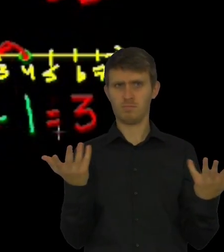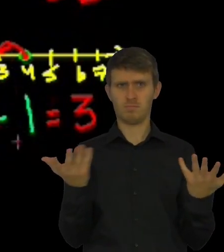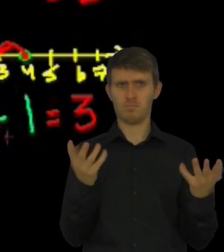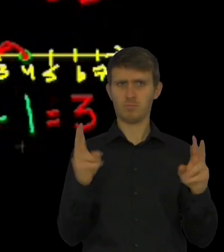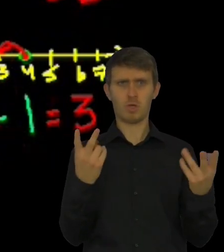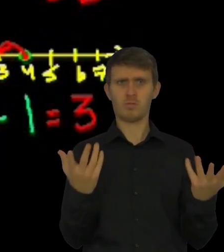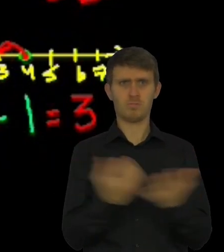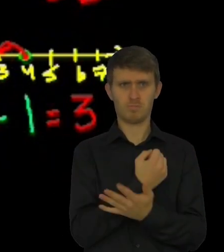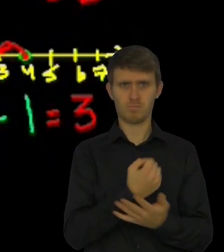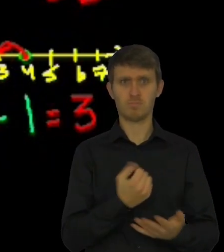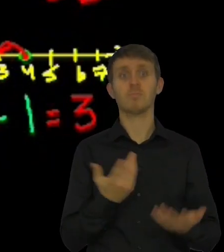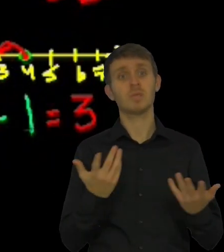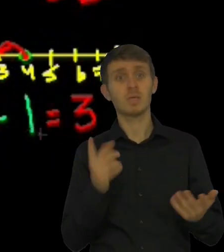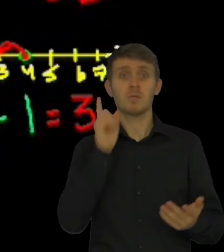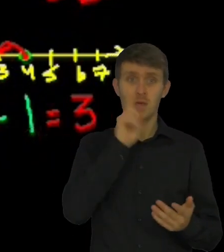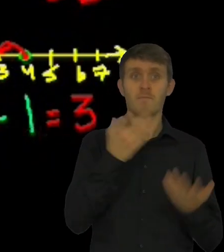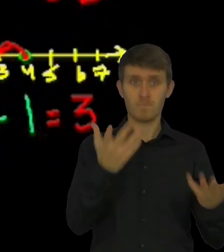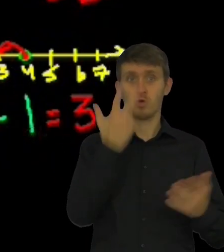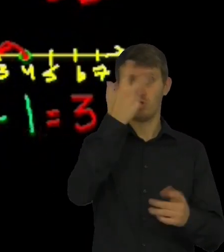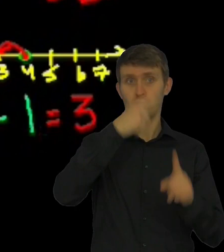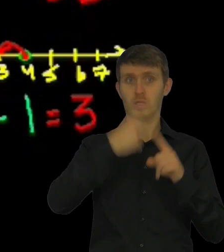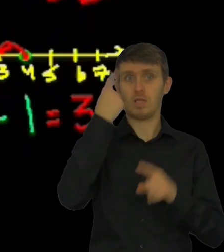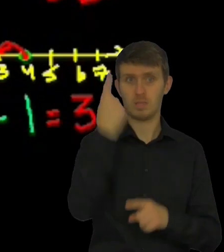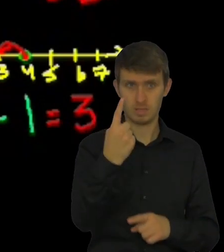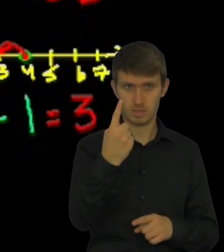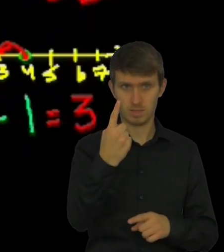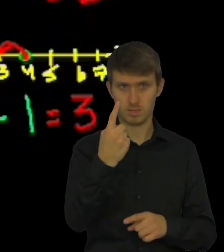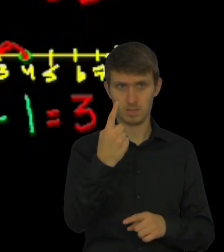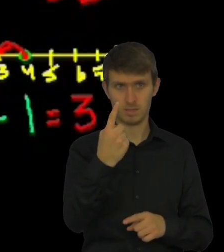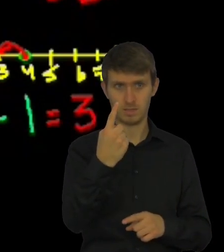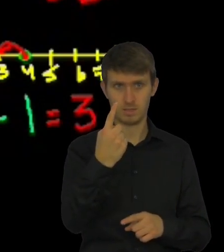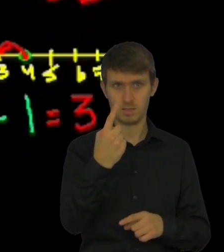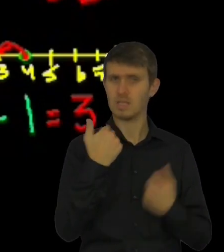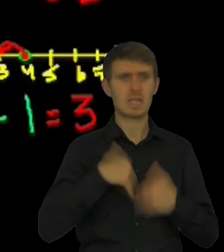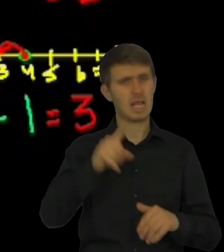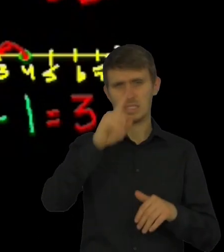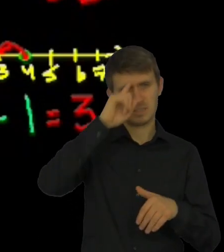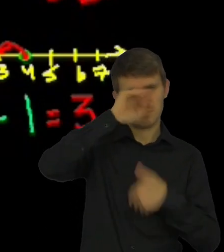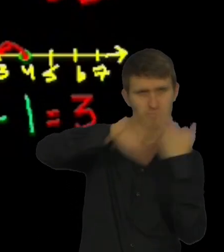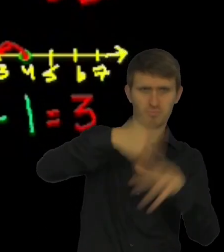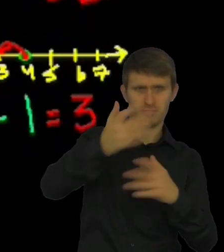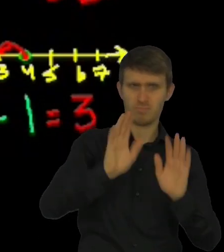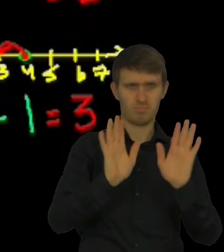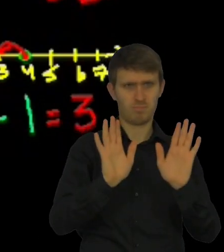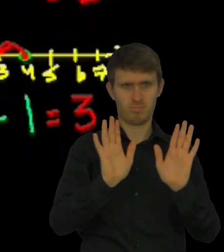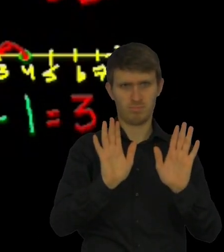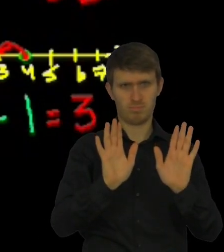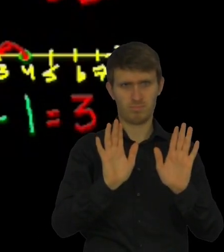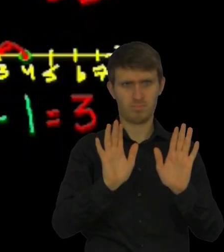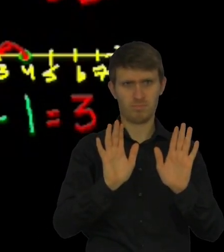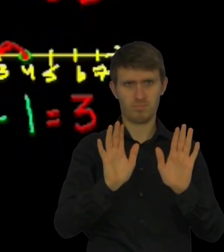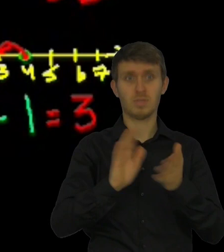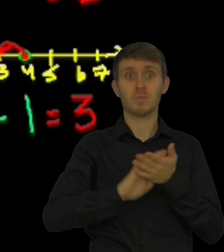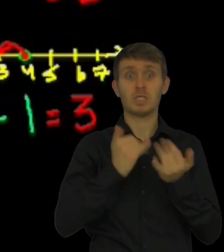from well this is also based on the fact that three + one I didn't want to confuse you so I